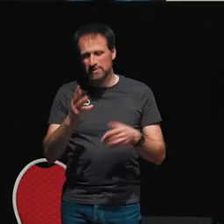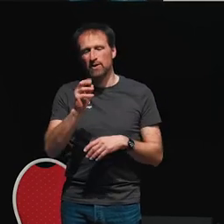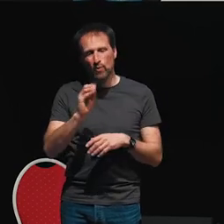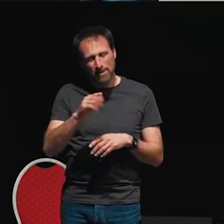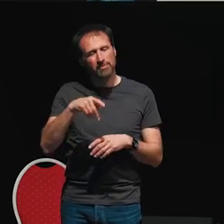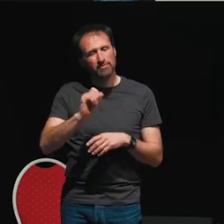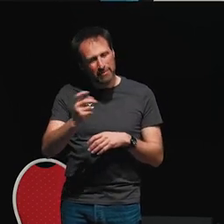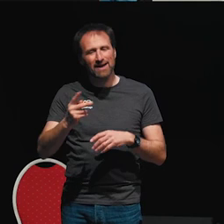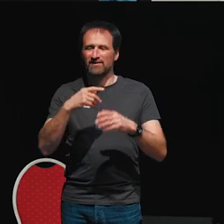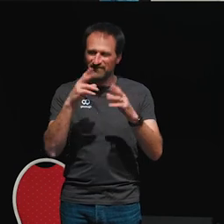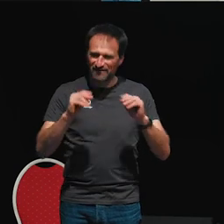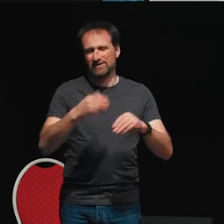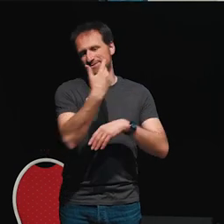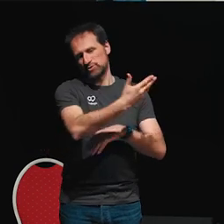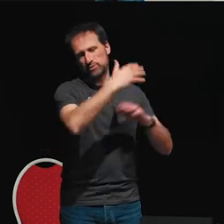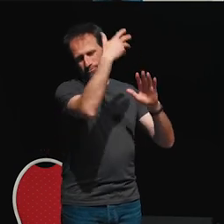event-driven,